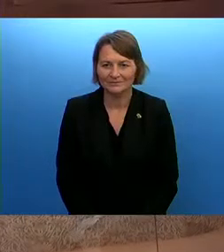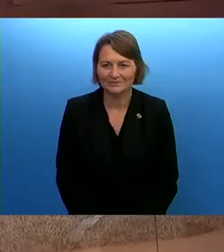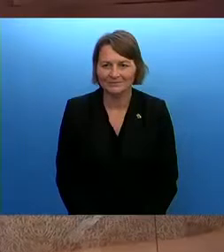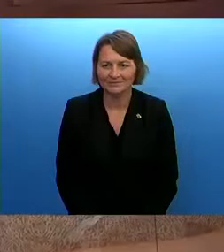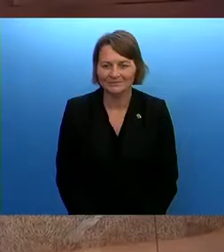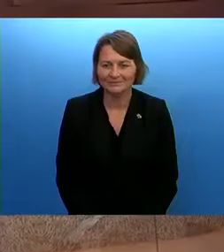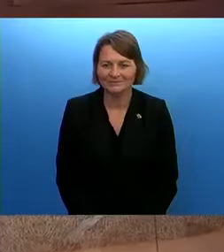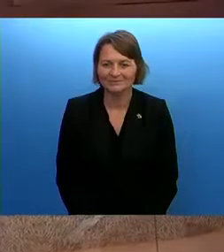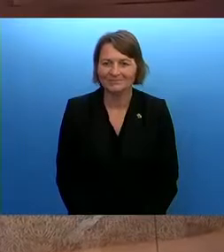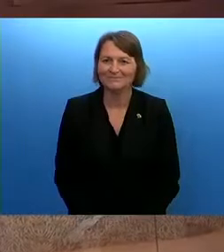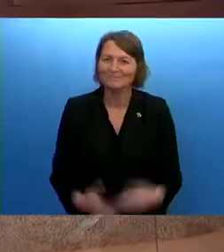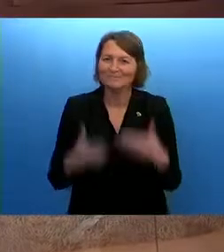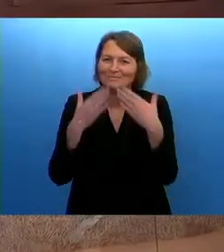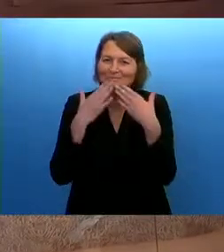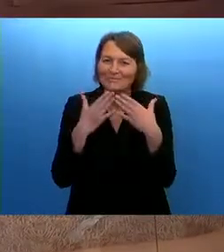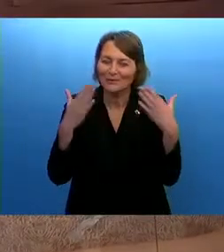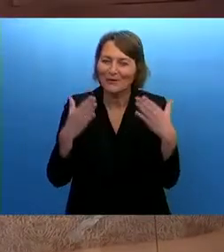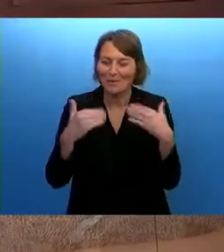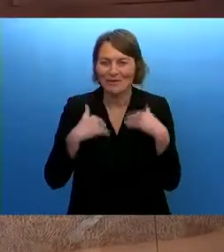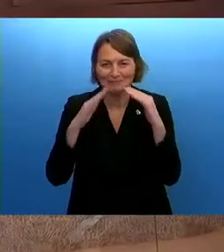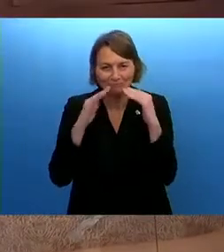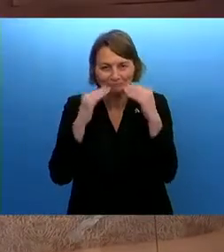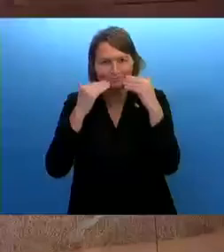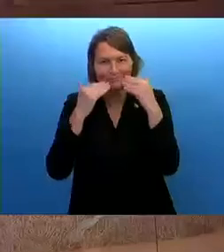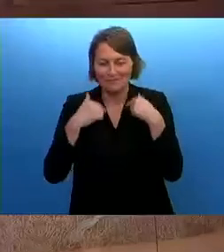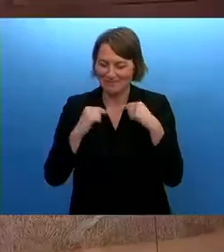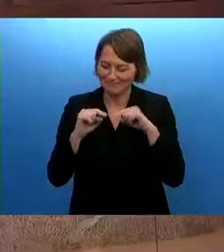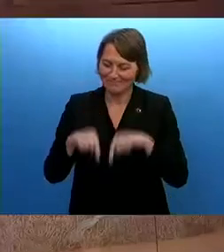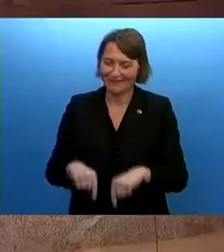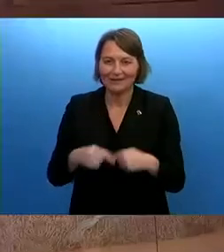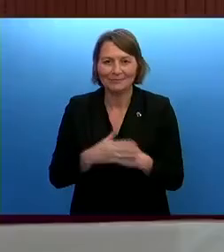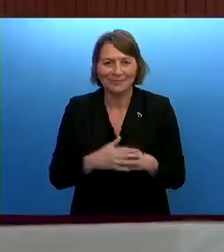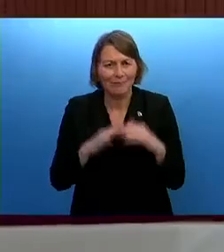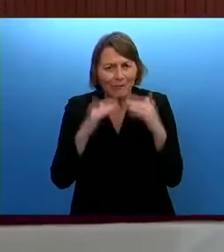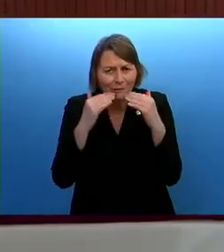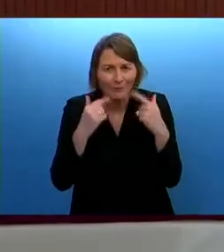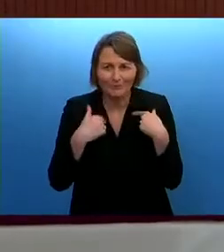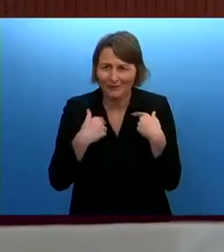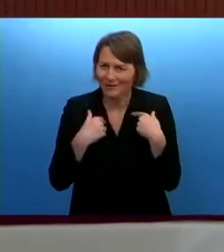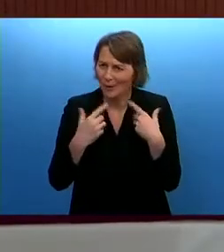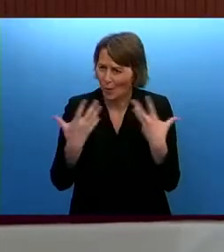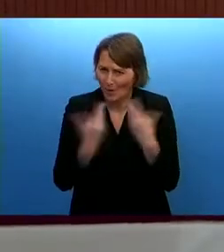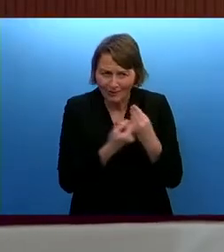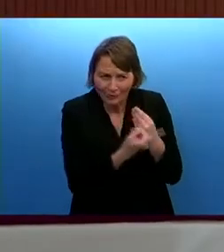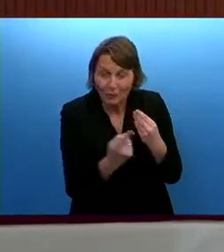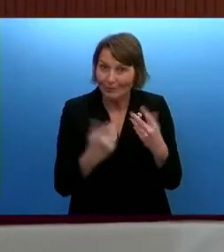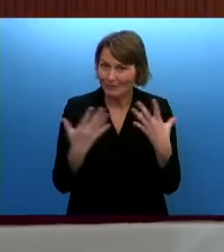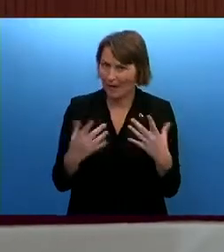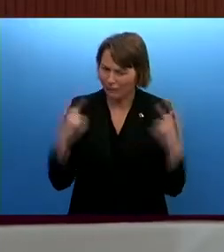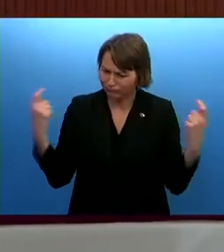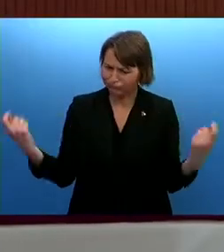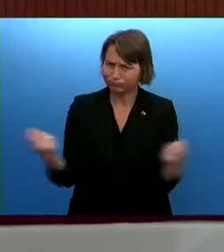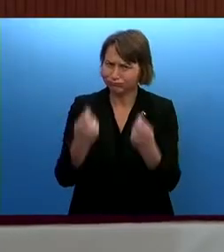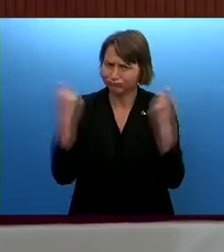Thank you very much. It's such a pleasure to be here. I'm so happy to be able to celebrate with you the 4th International Day of